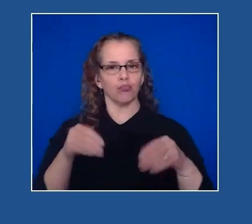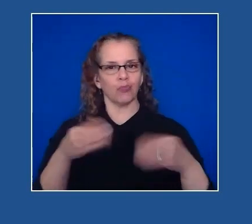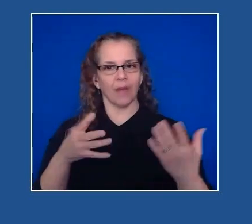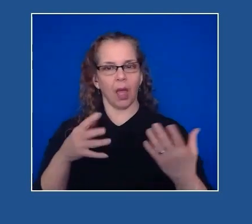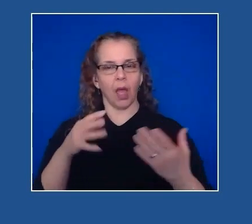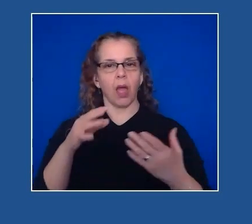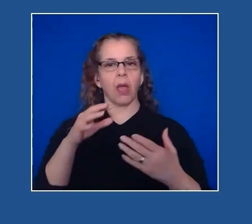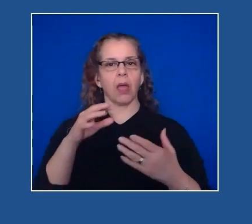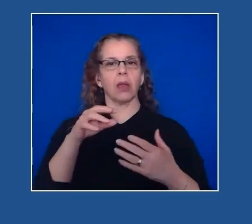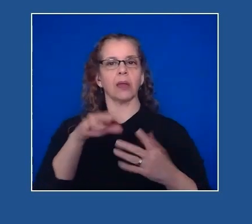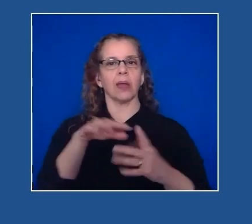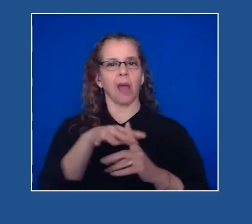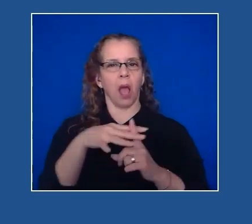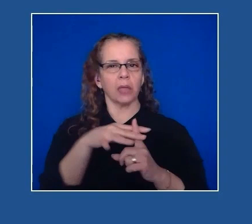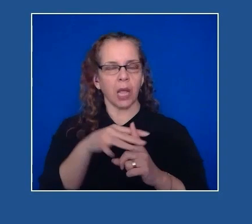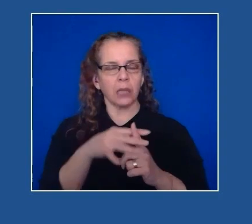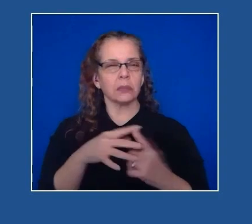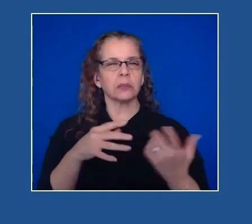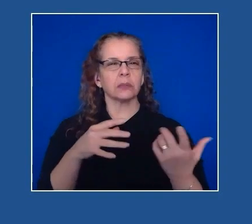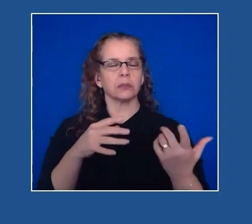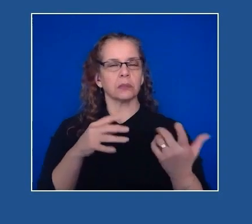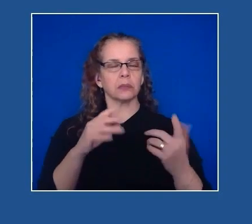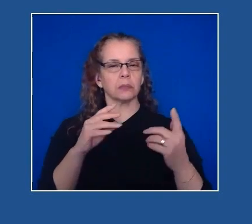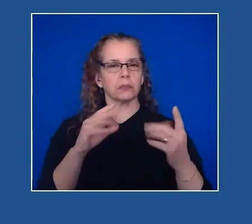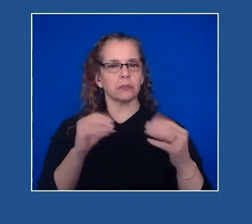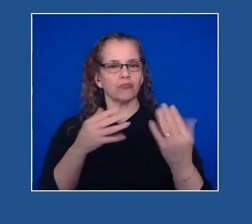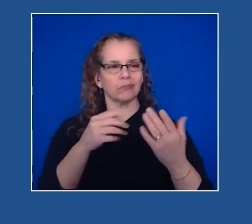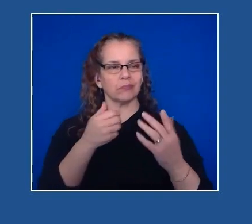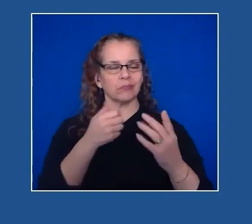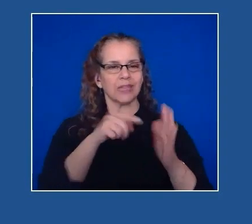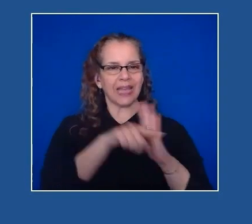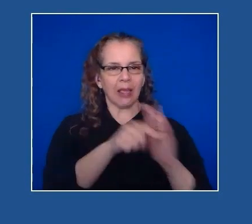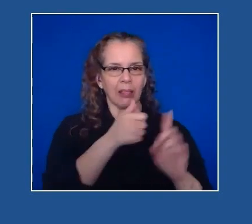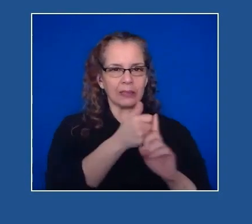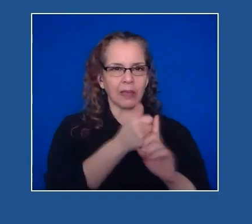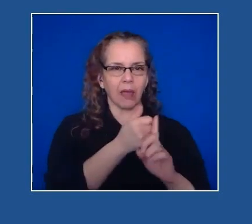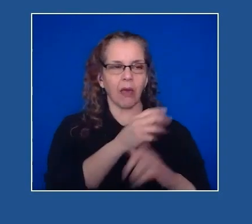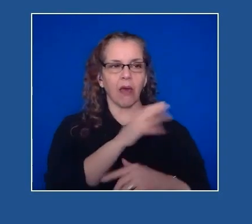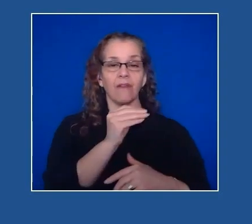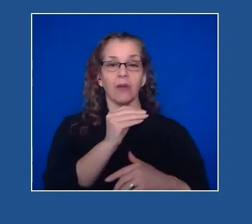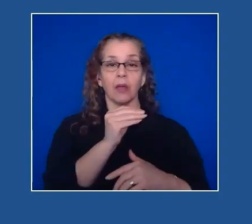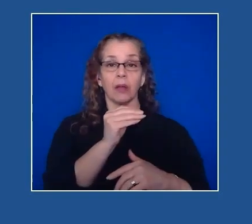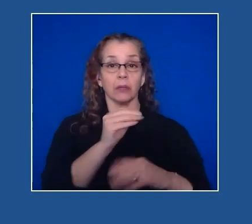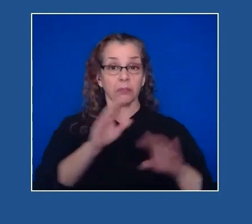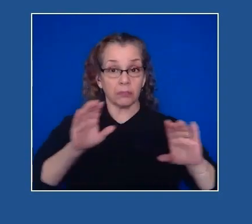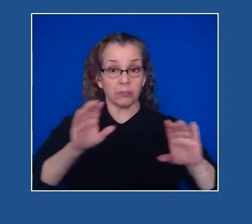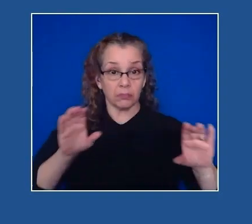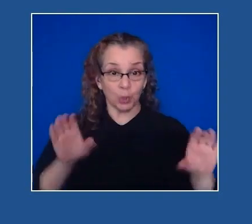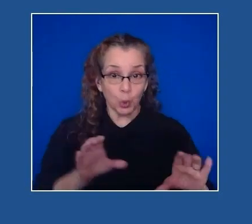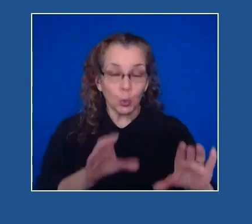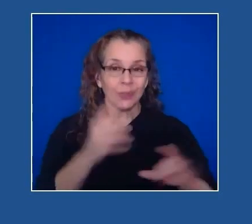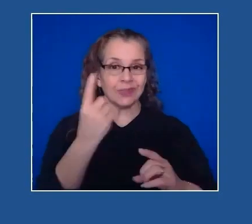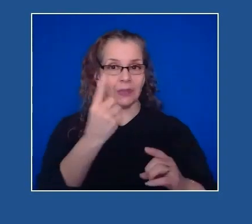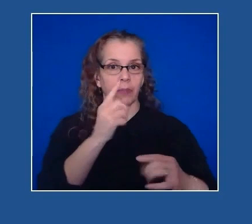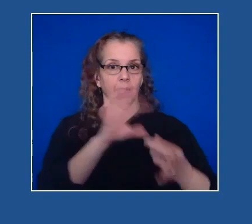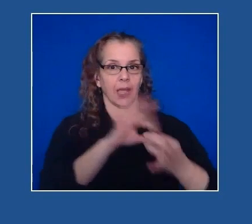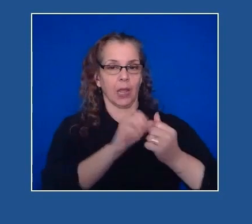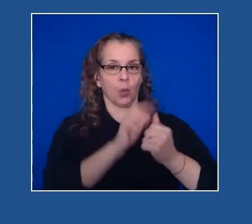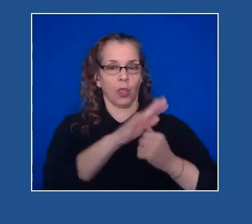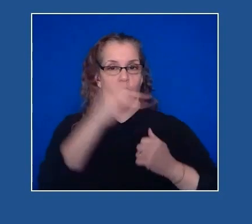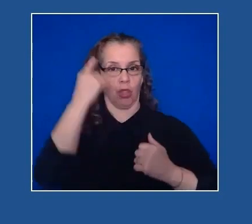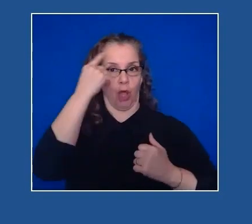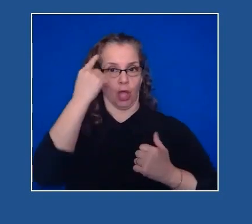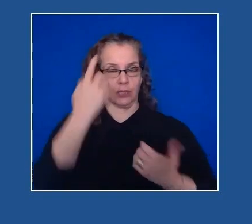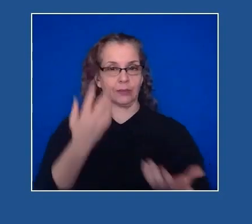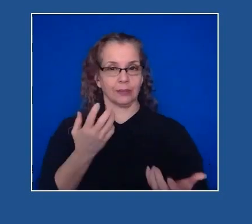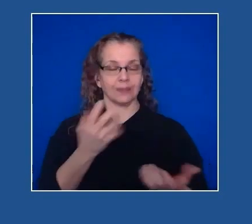can transition from thinking about suicide to acting on those thoughts. And it might also suggest that